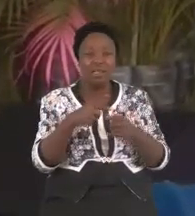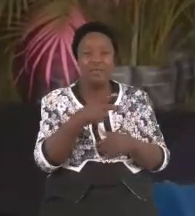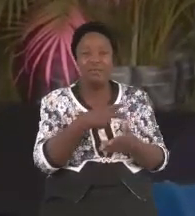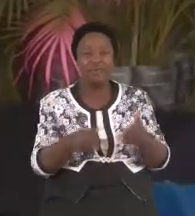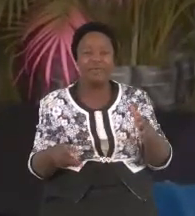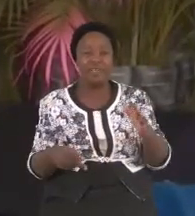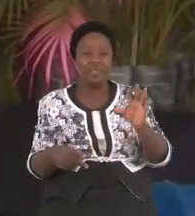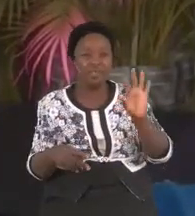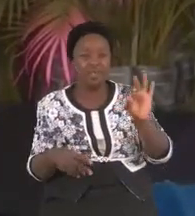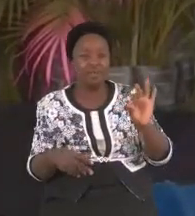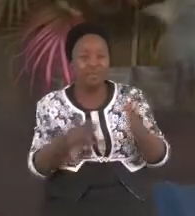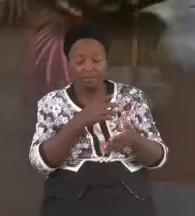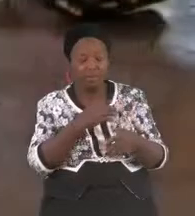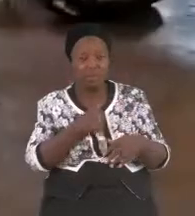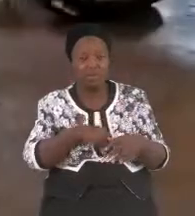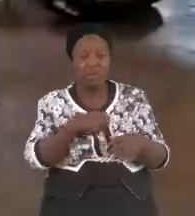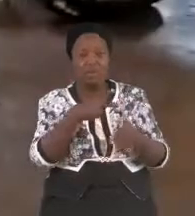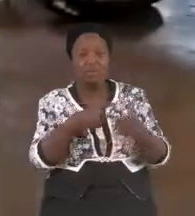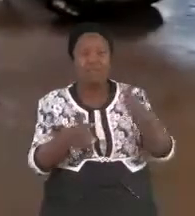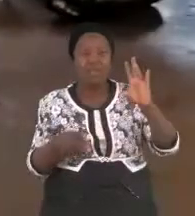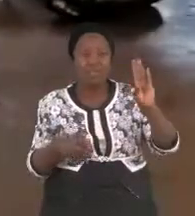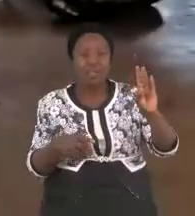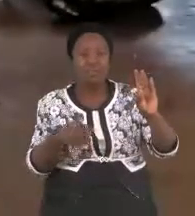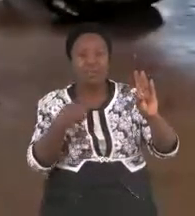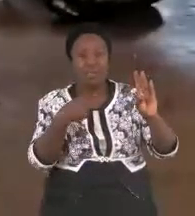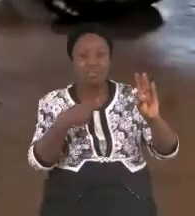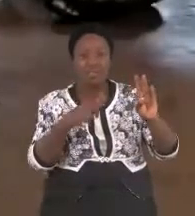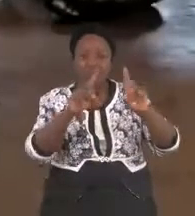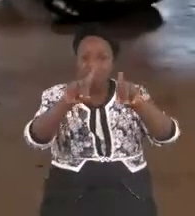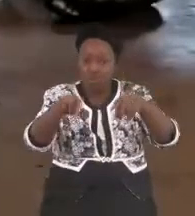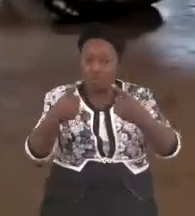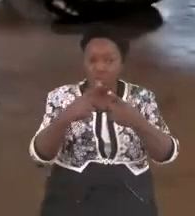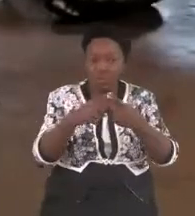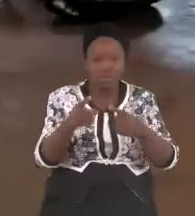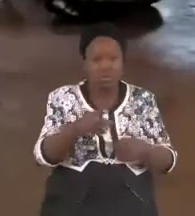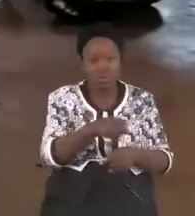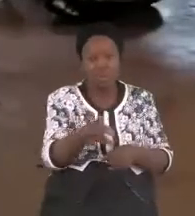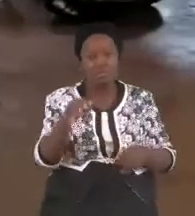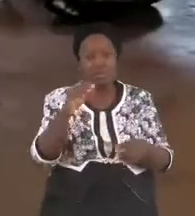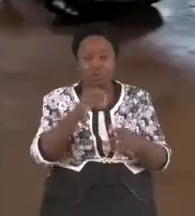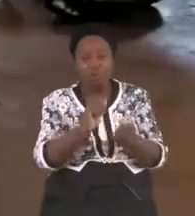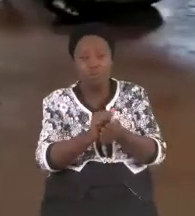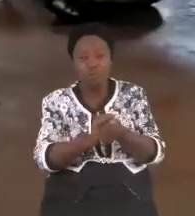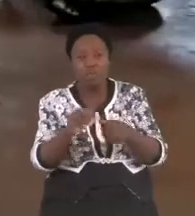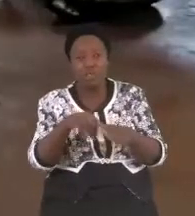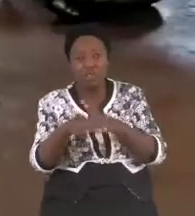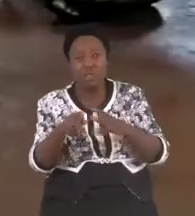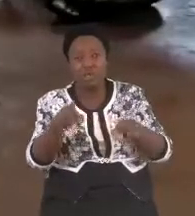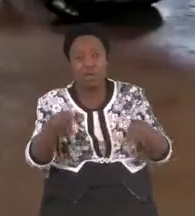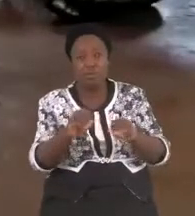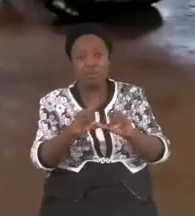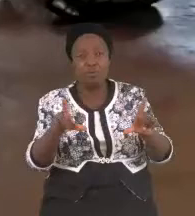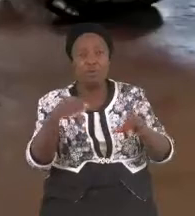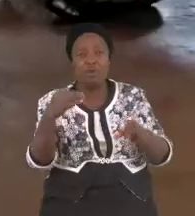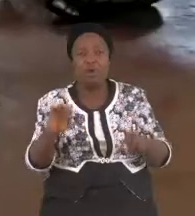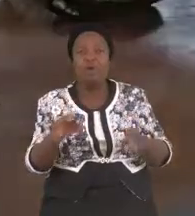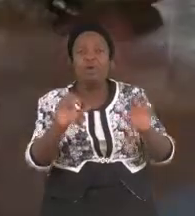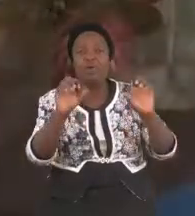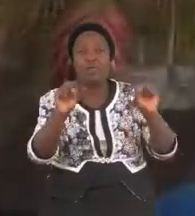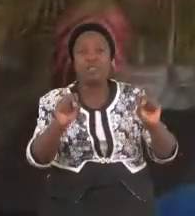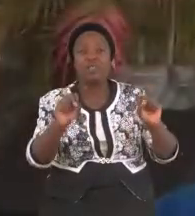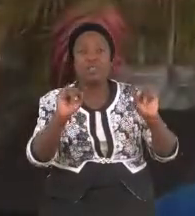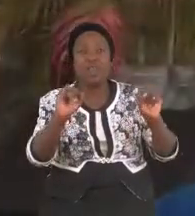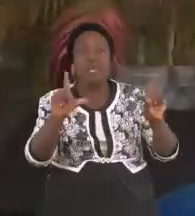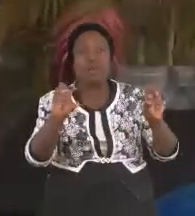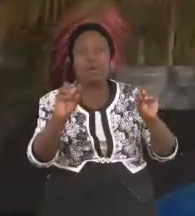in verse 7, and said unto him, go, wash in the pool of Siloam, which is being interpreted